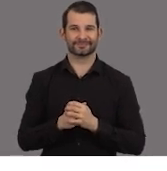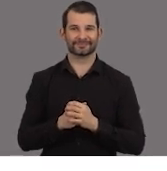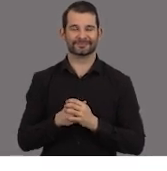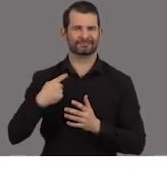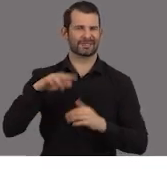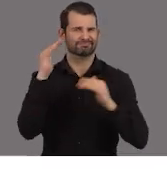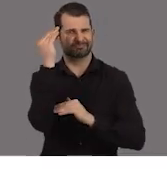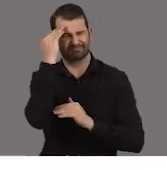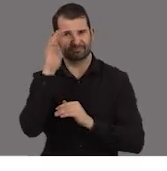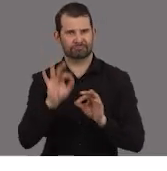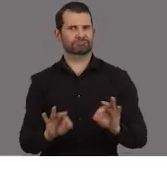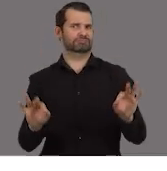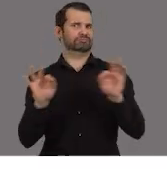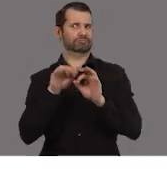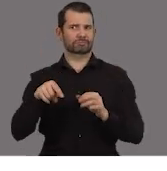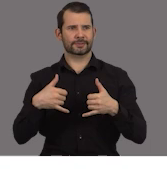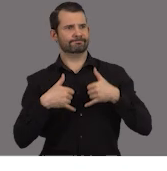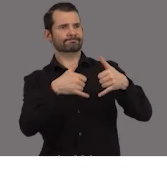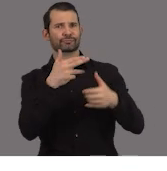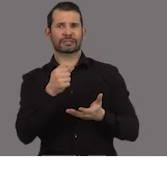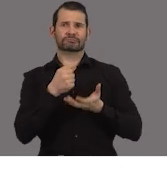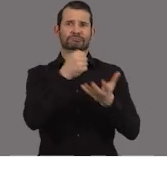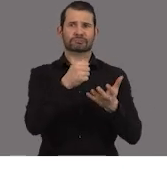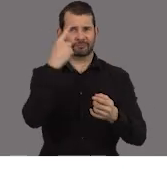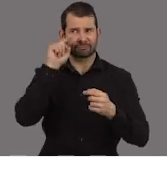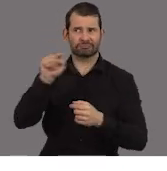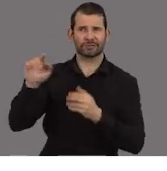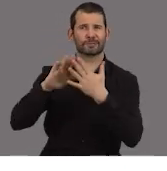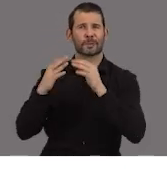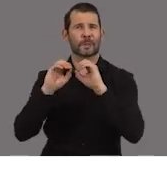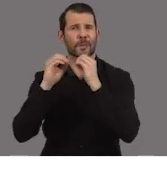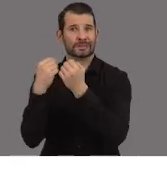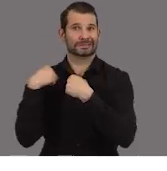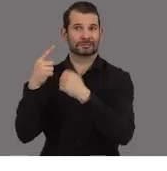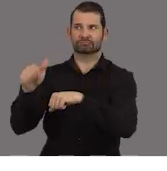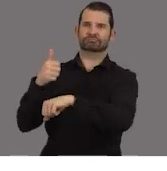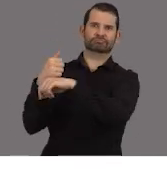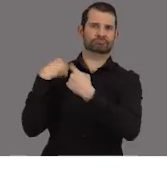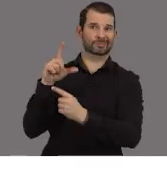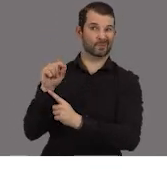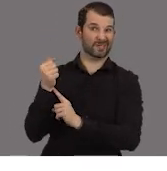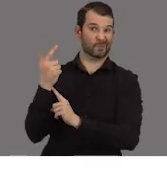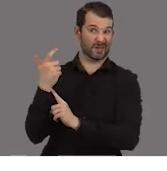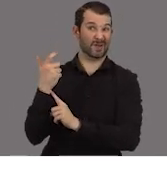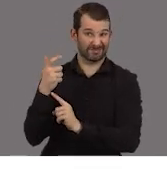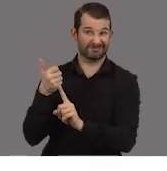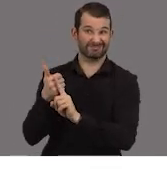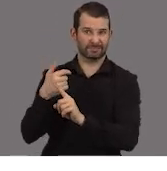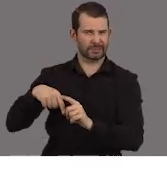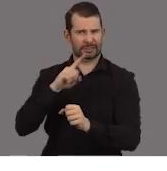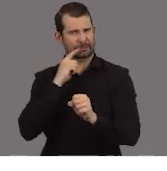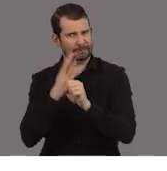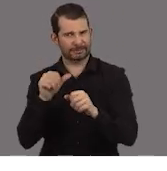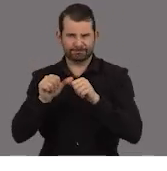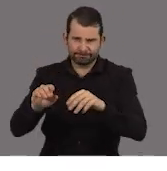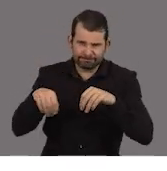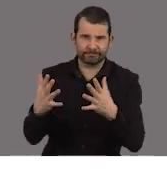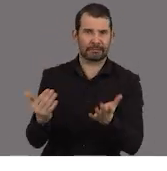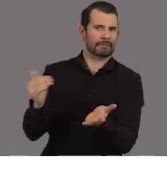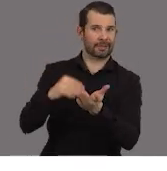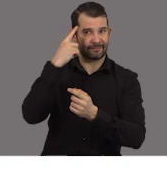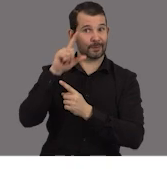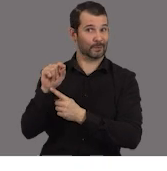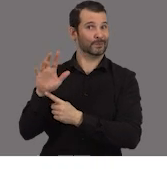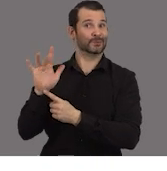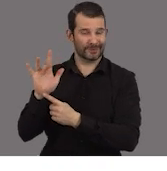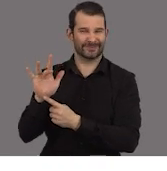We know how important this grant has been for community organizations since it first started in 2021, and we're committed to delivering it